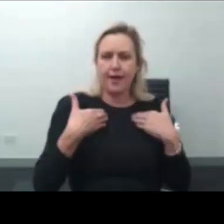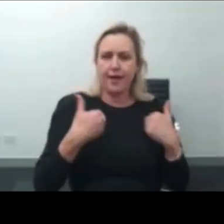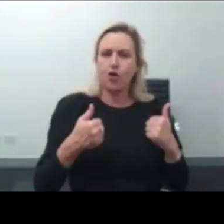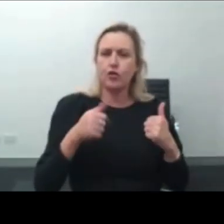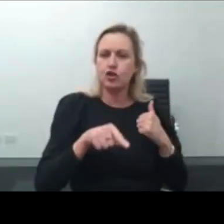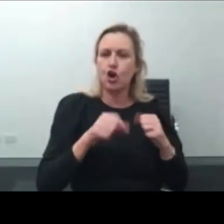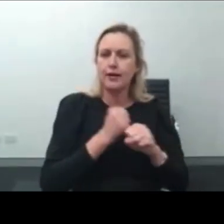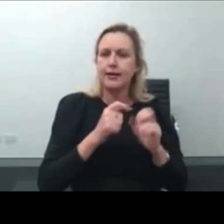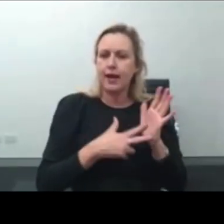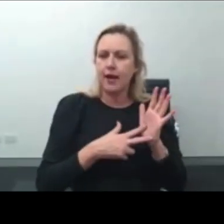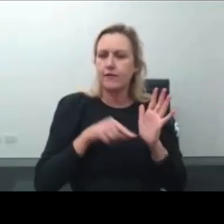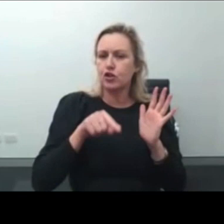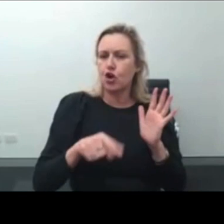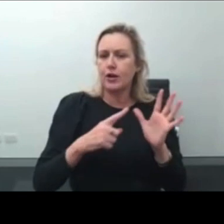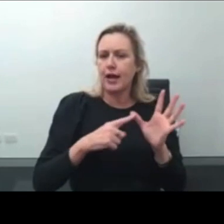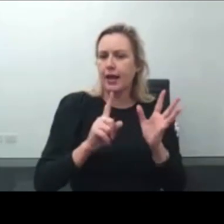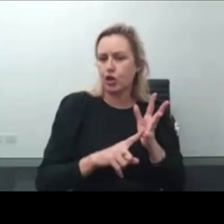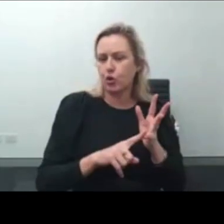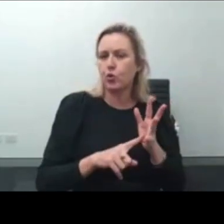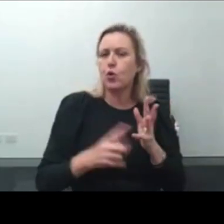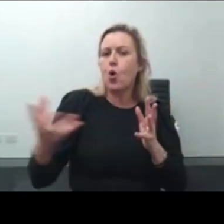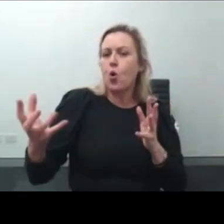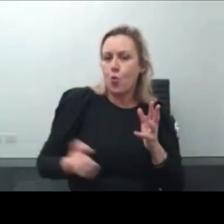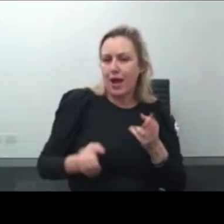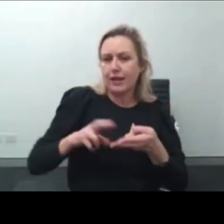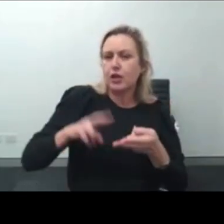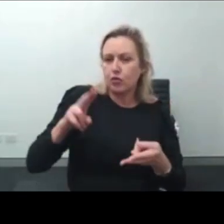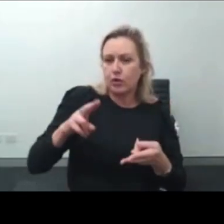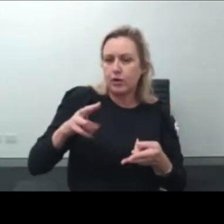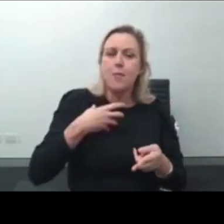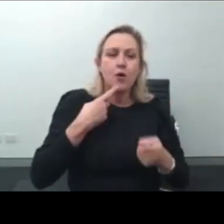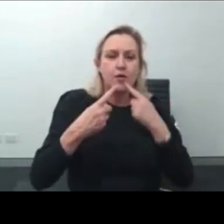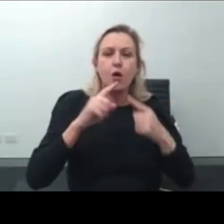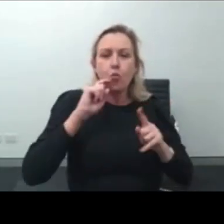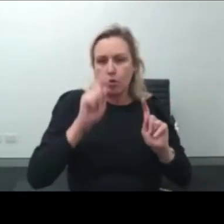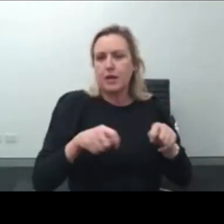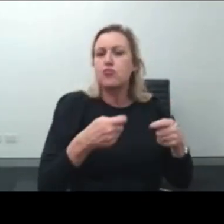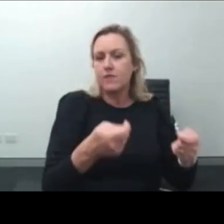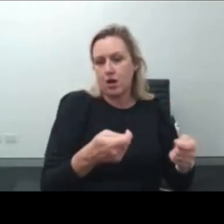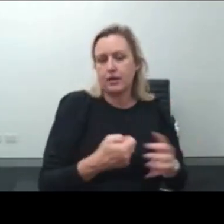website about the wage subsidy increase, and more information will continue to be provided.